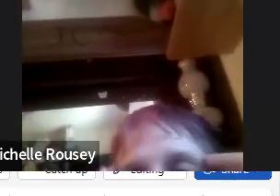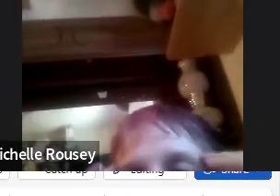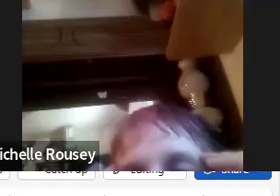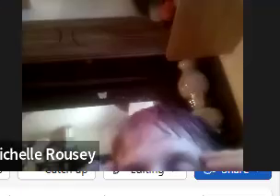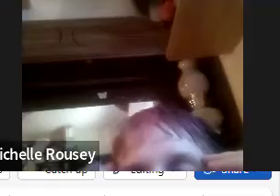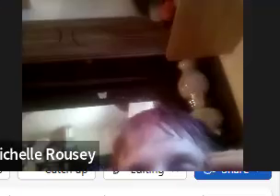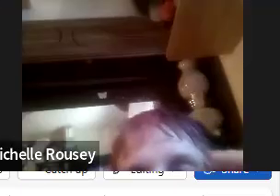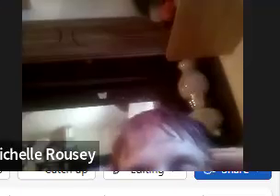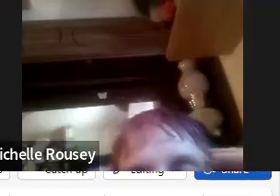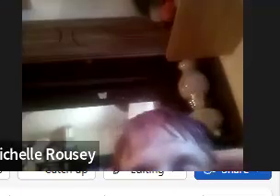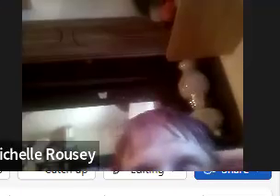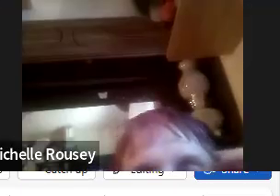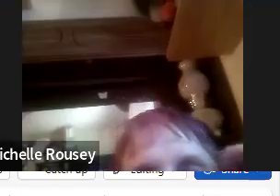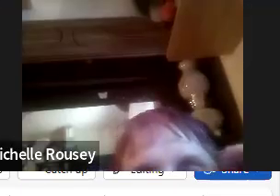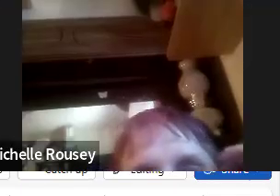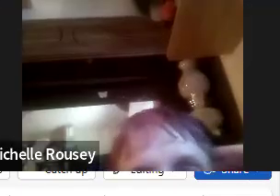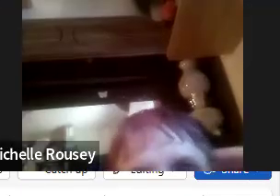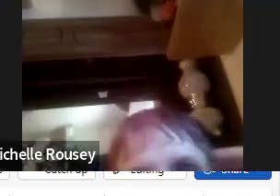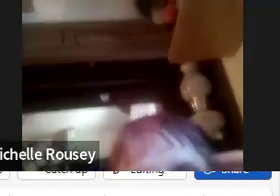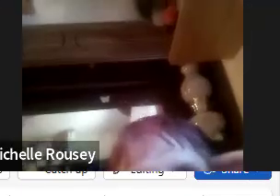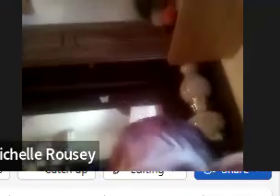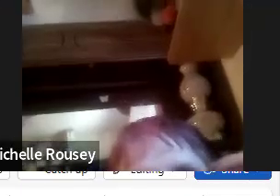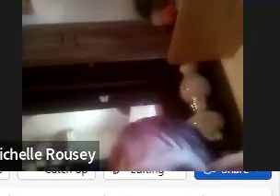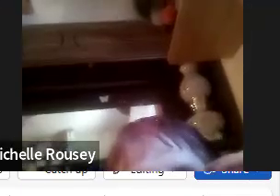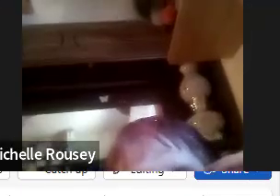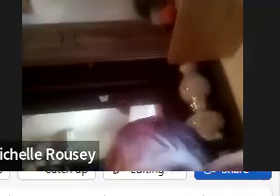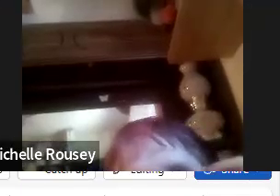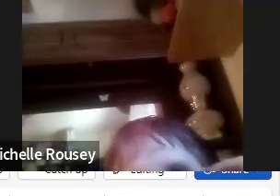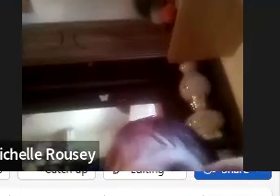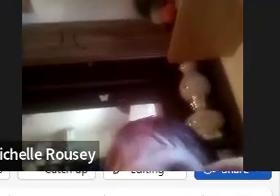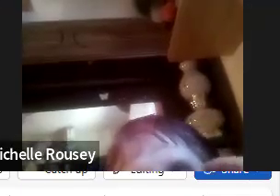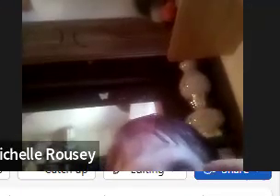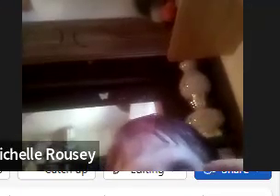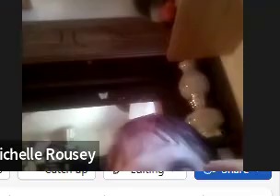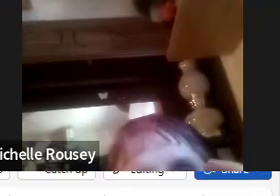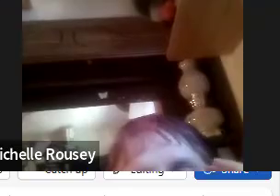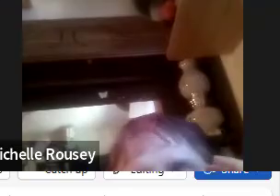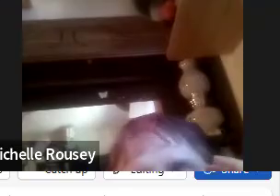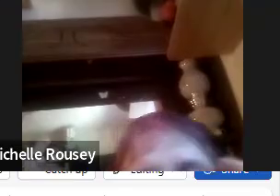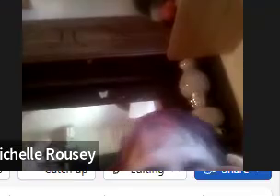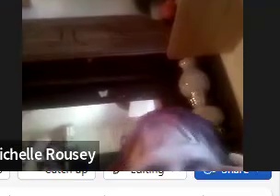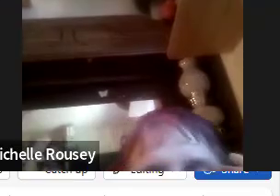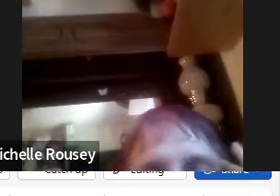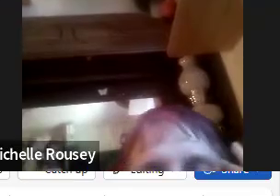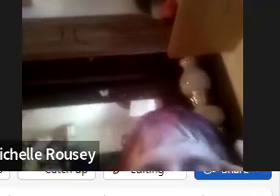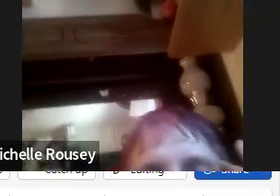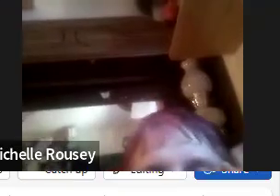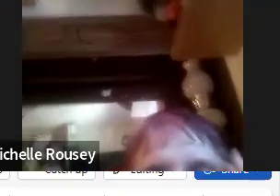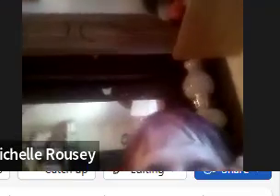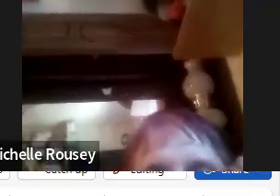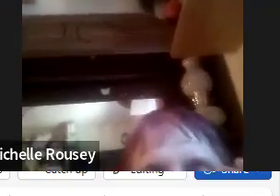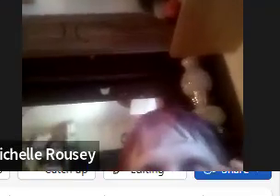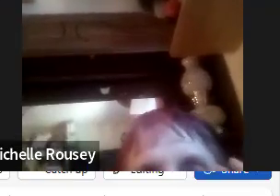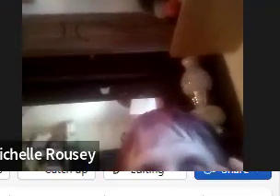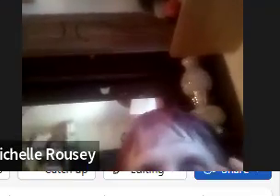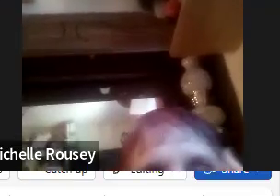I don't. I just know it was done at the Ed Roberts Center, and like I said, I'm not sure if it was earlier this year or late last year.